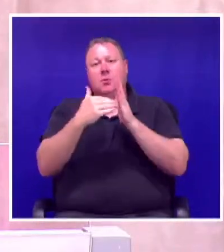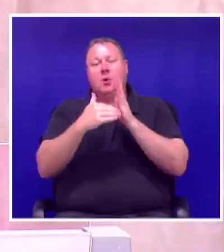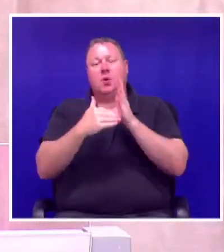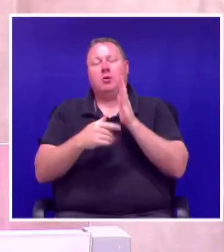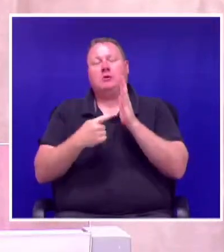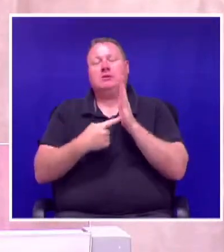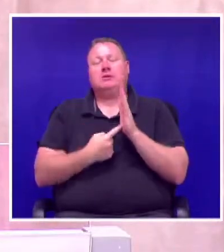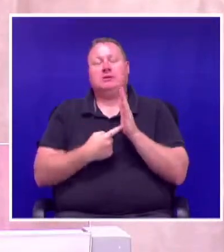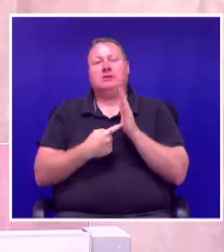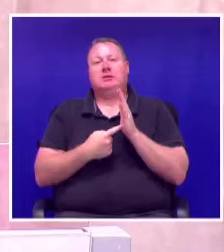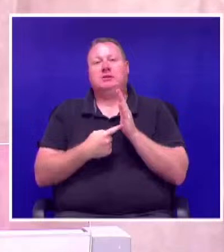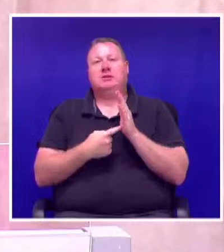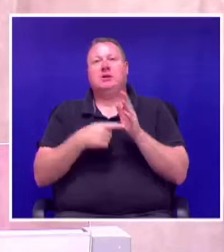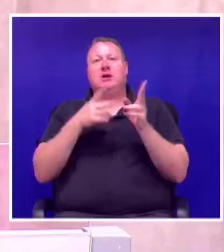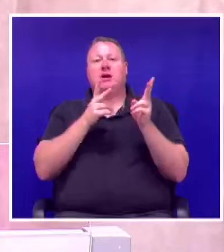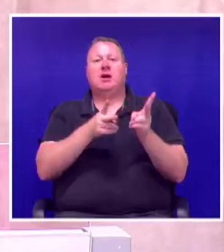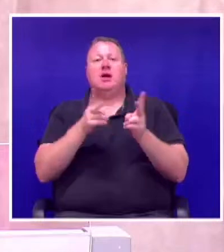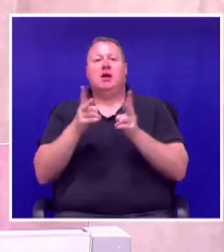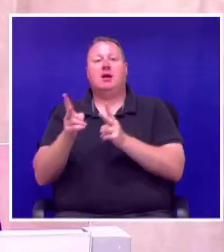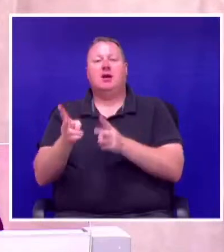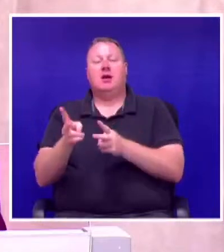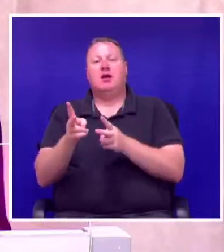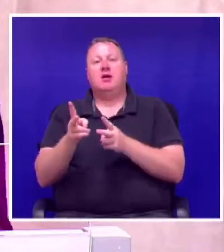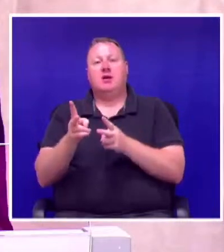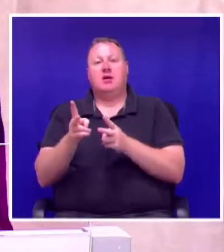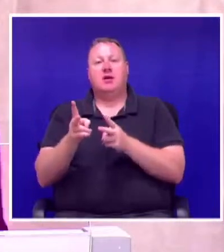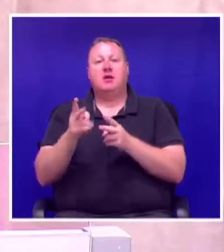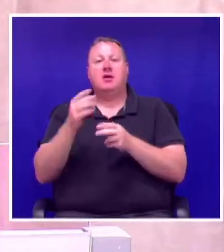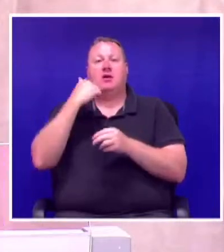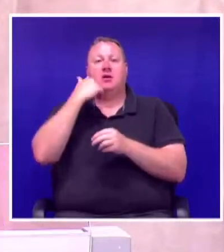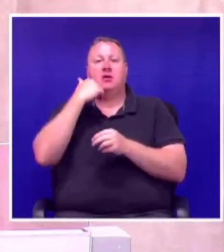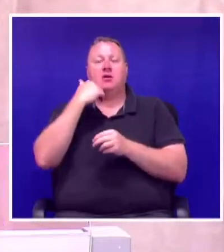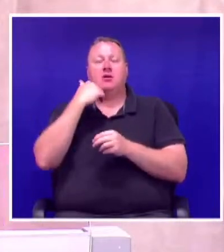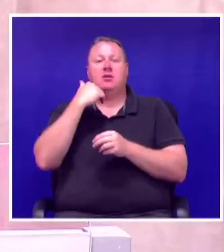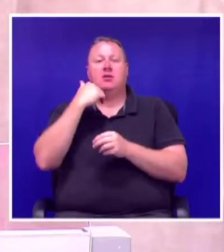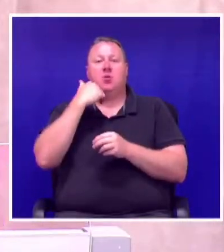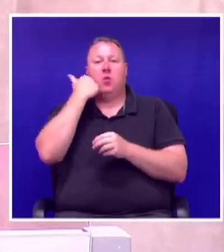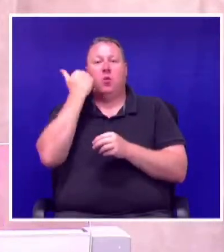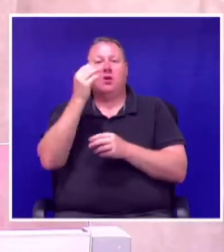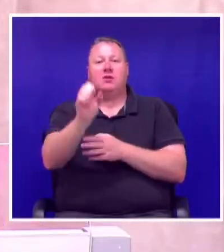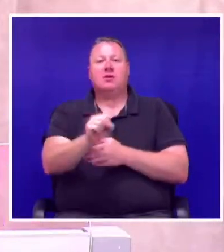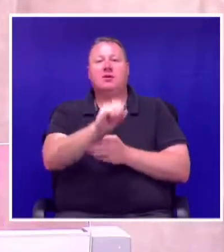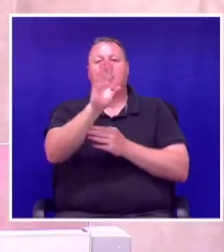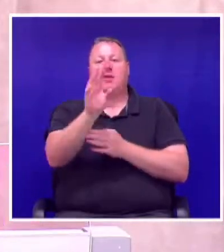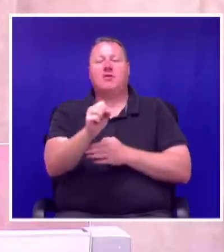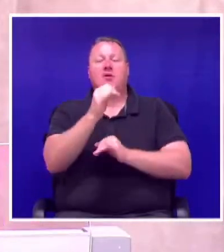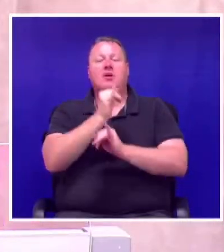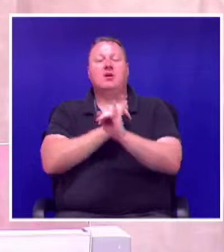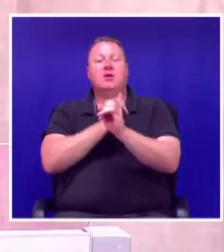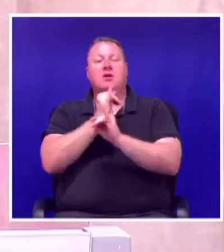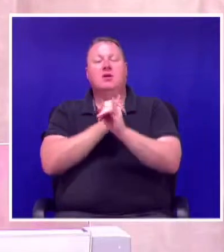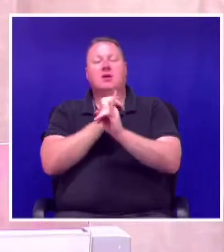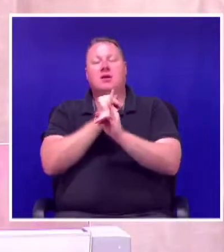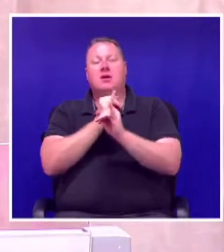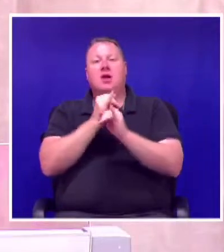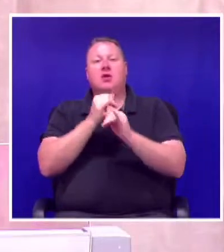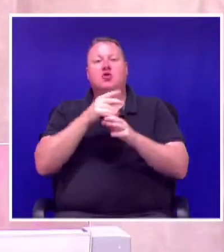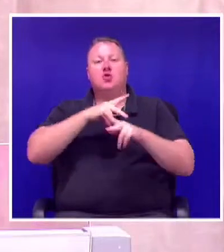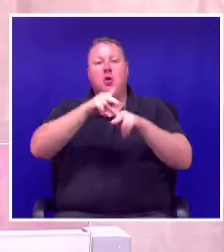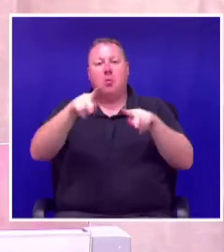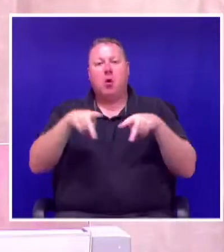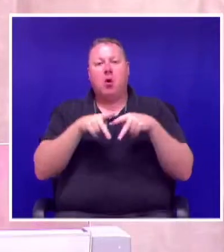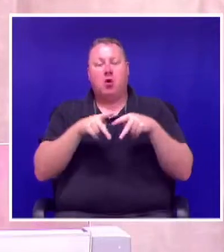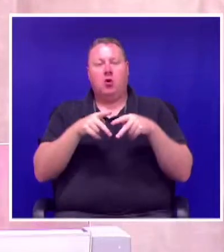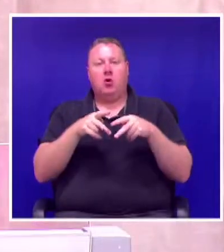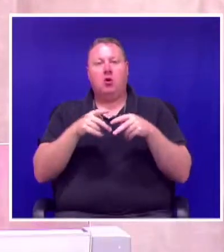at resuscitating and reviving South Africa's old and abandoned industrial parks and